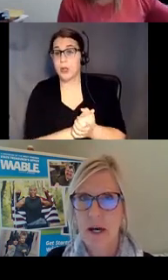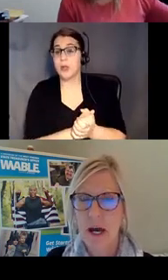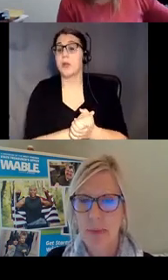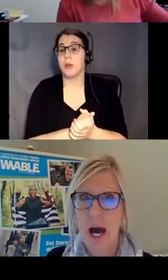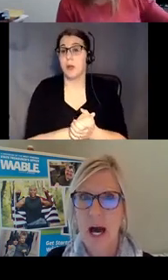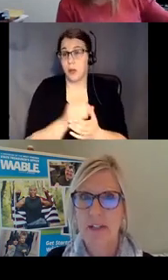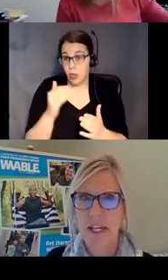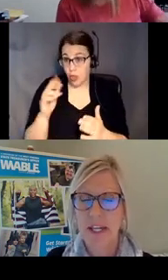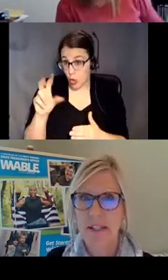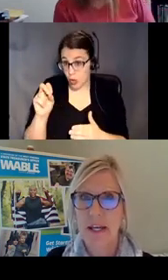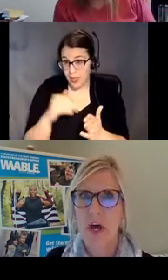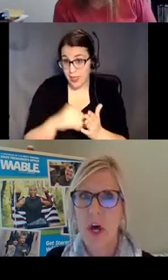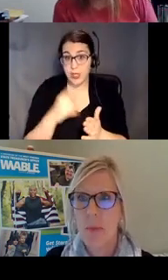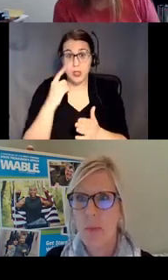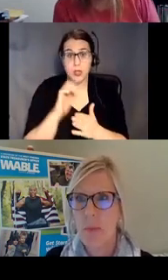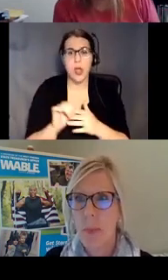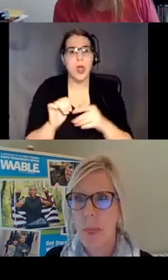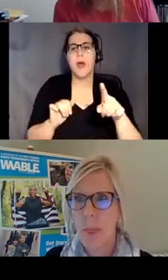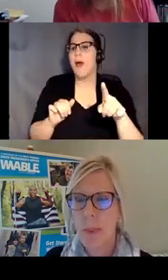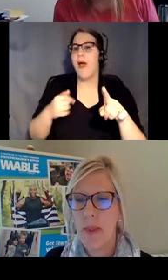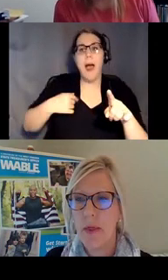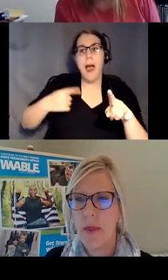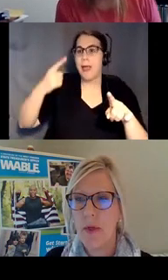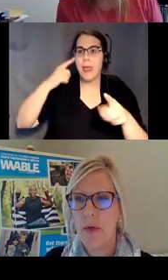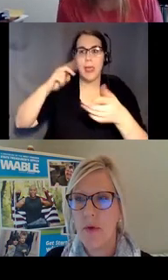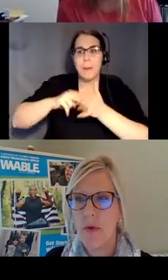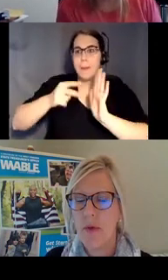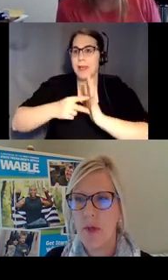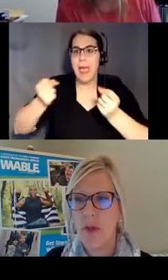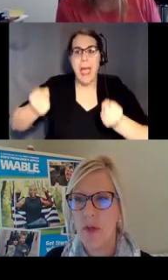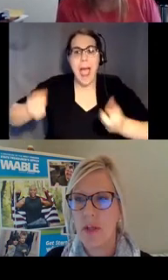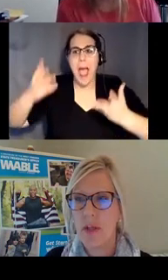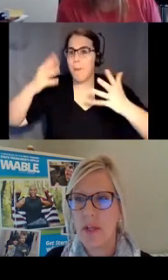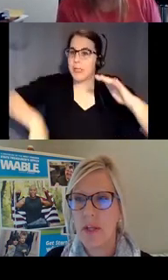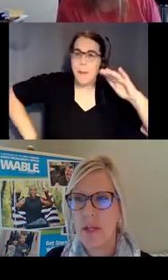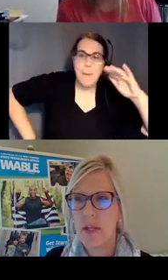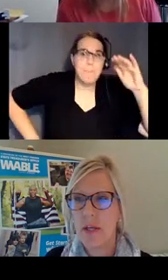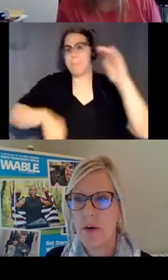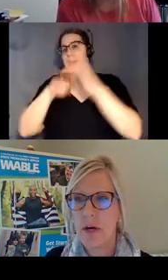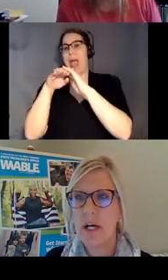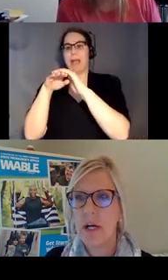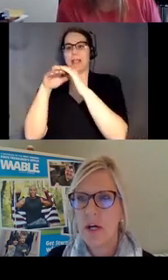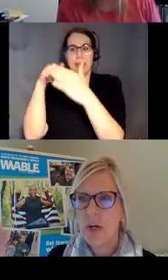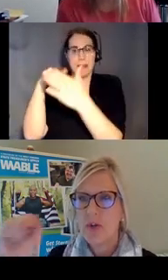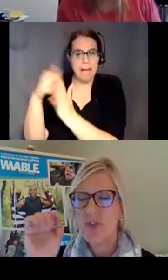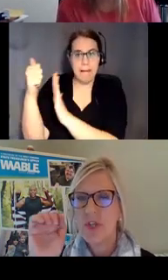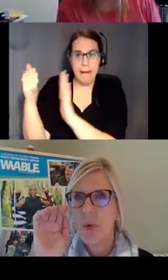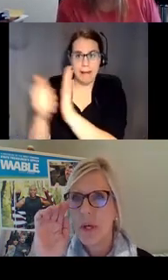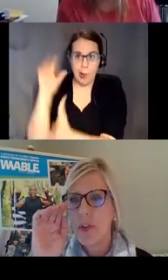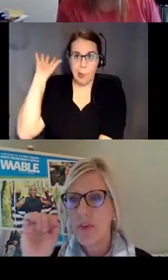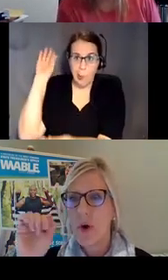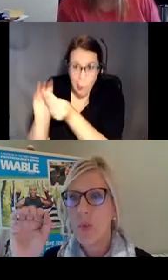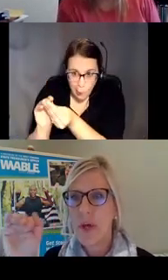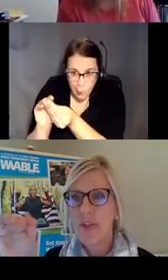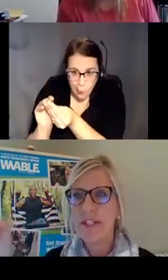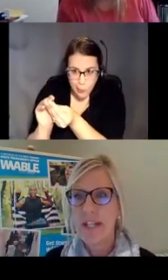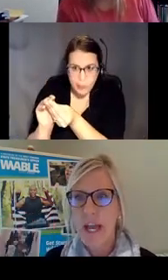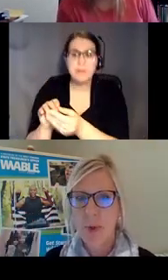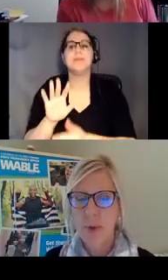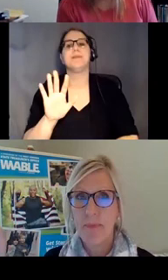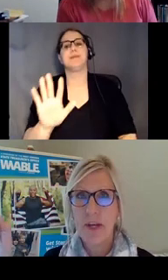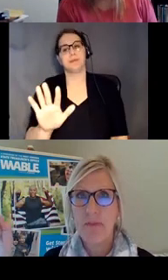tax applies. I think she's asking how much can be in the account total. So